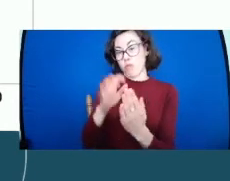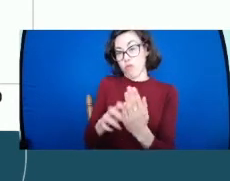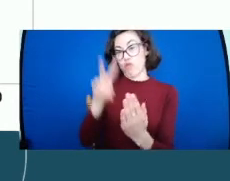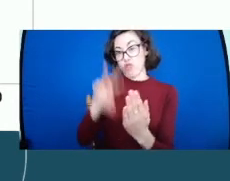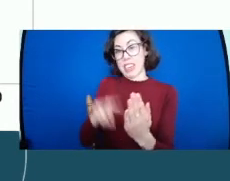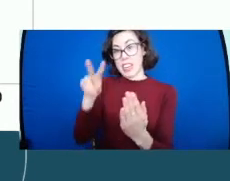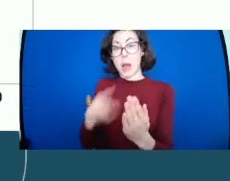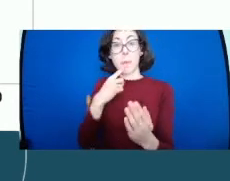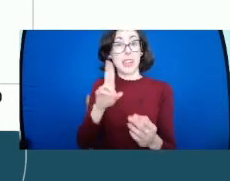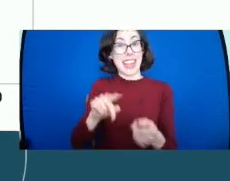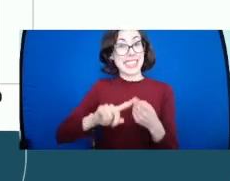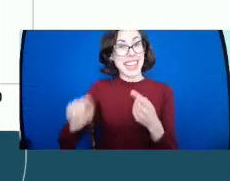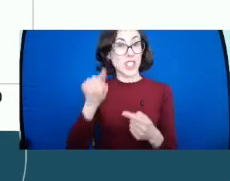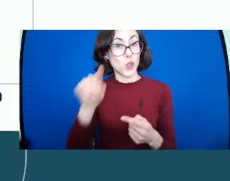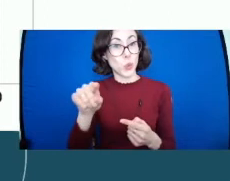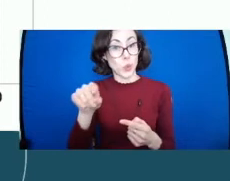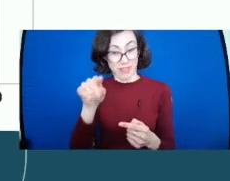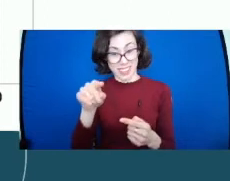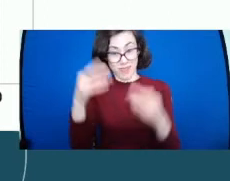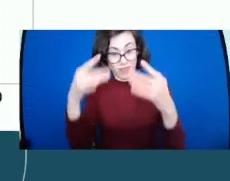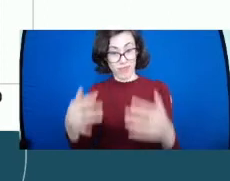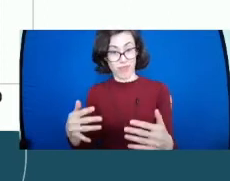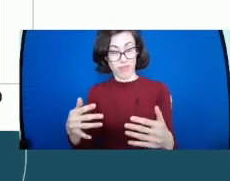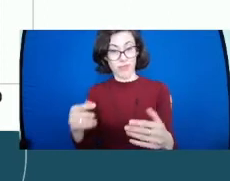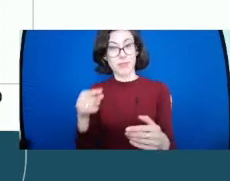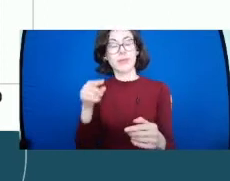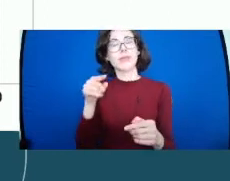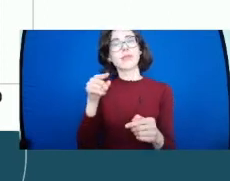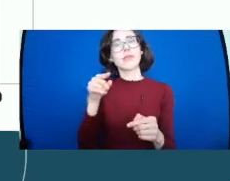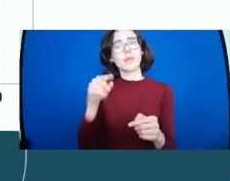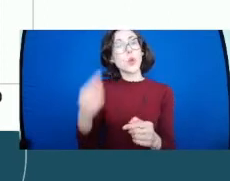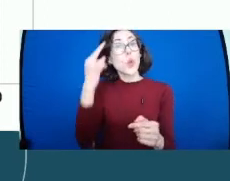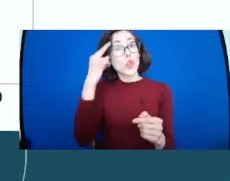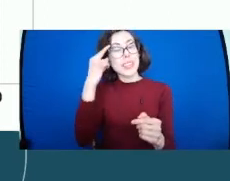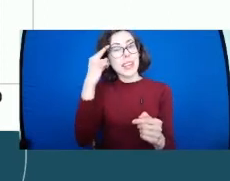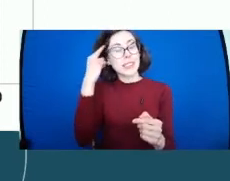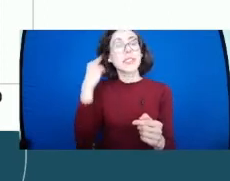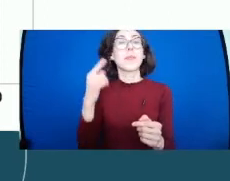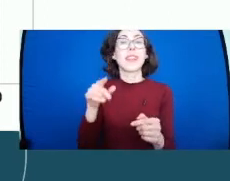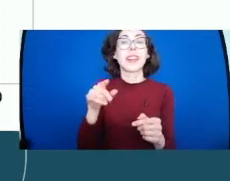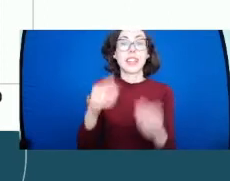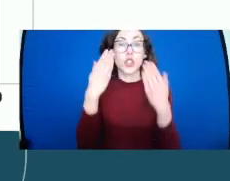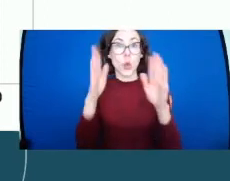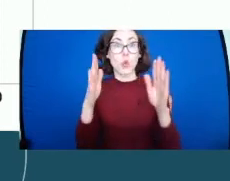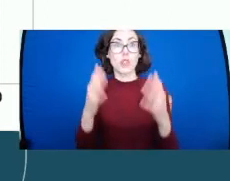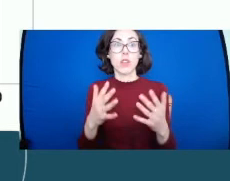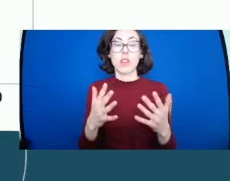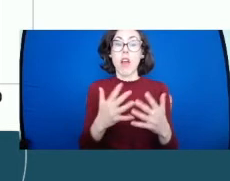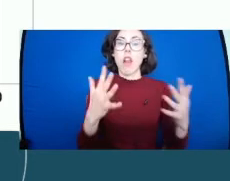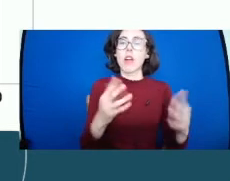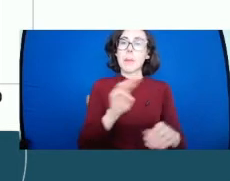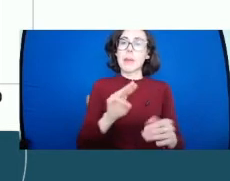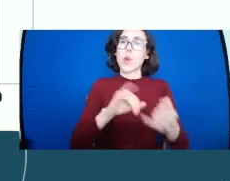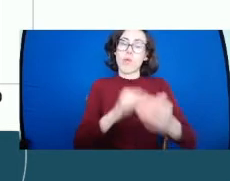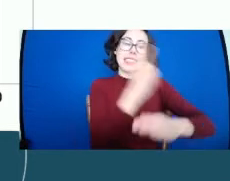copy. And I think the key here is to understand that many, many people with disabilities have multiple physical secondary conditions. And you